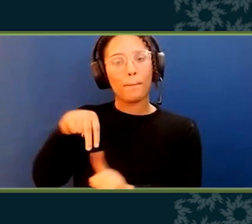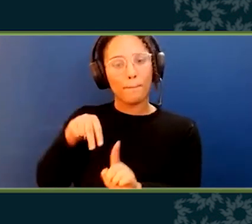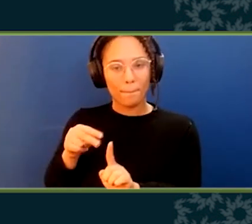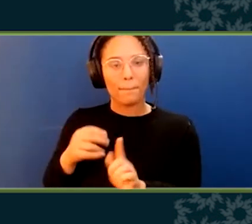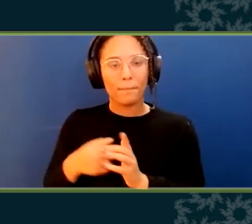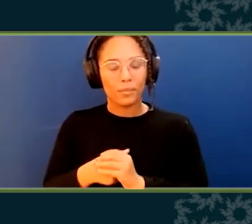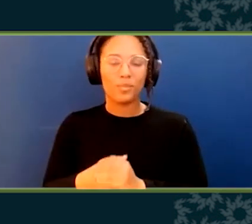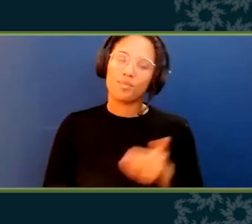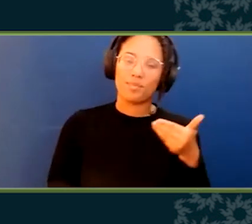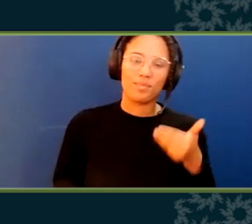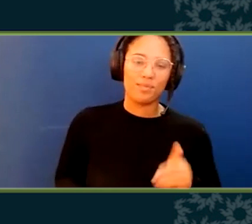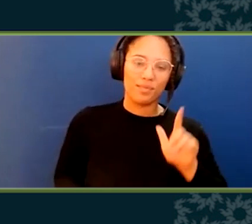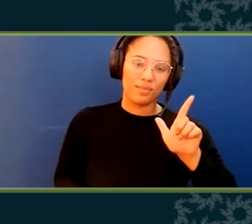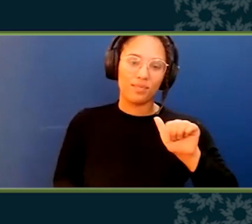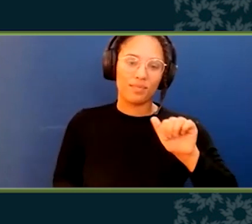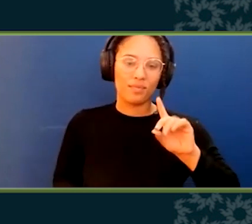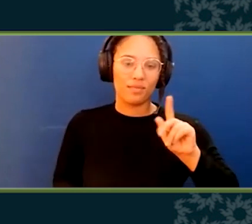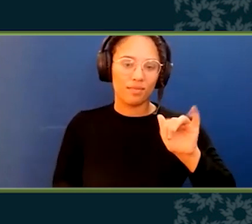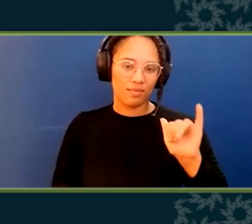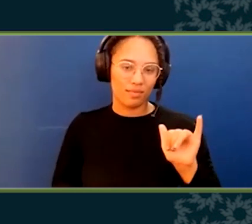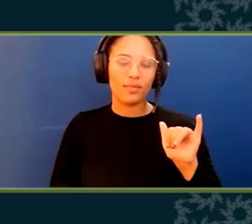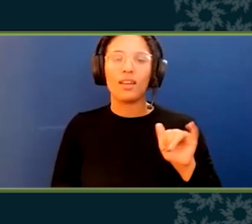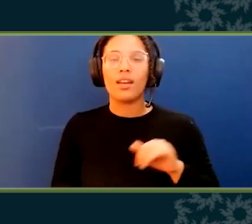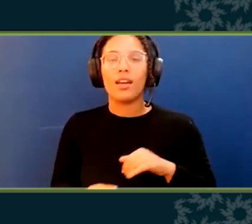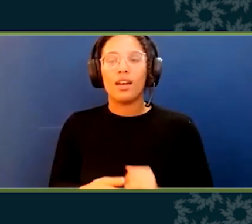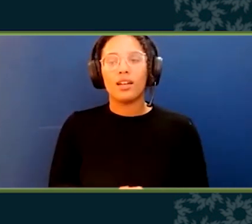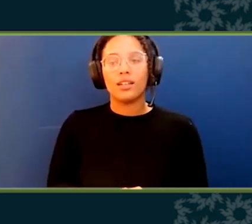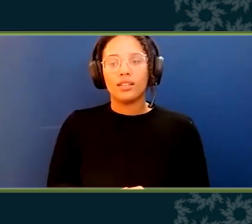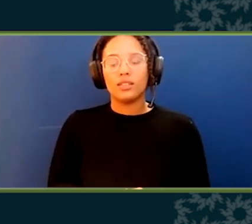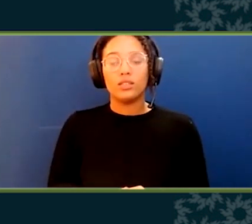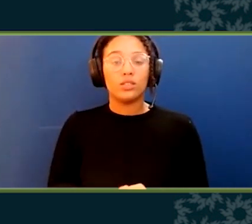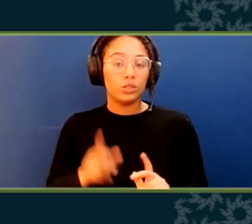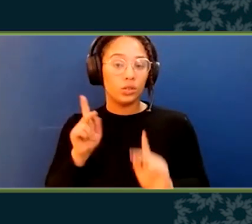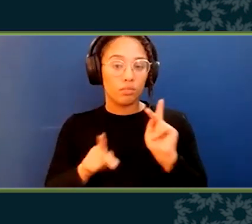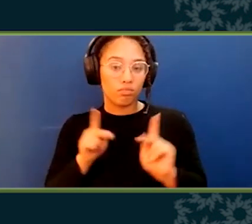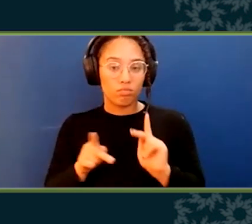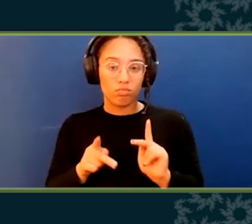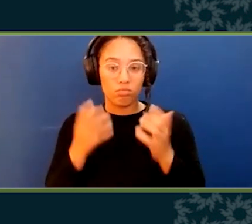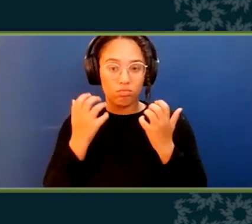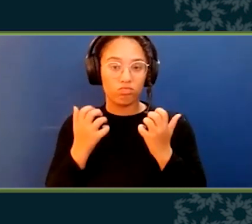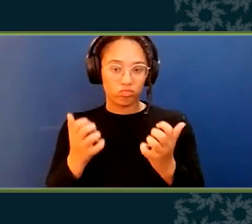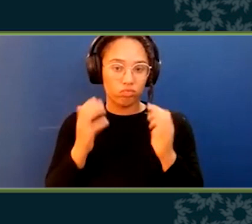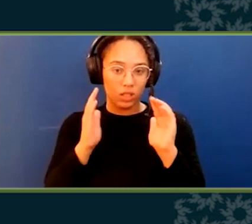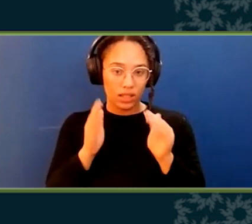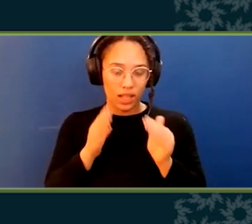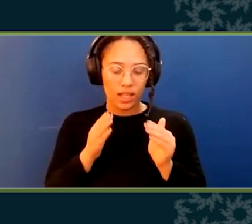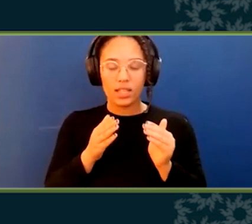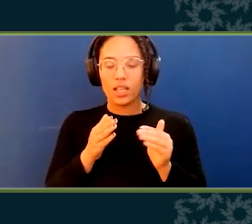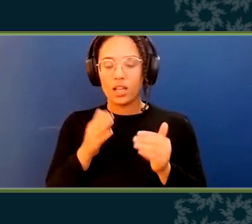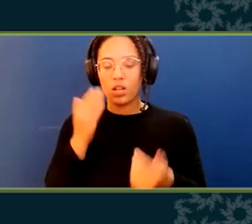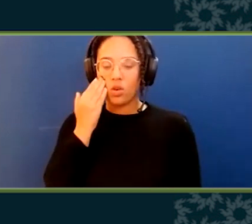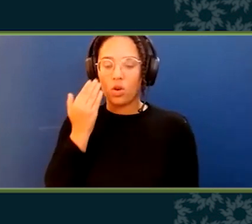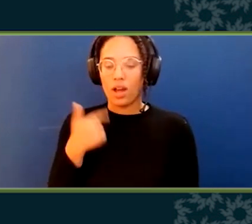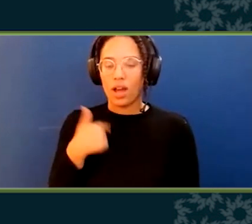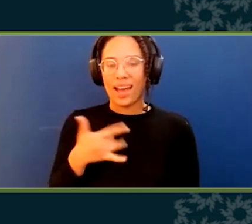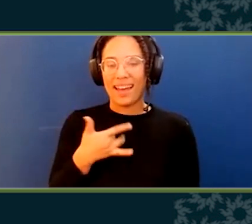This is Lindsey. I don't know, everybody listening, if you were also, I felt the lack of like a church organ